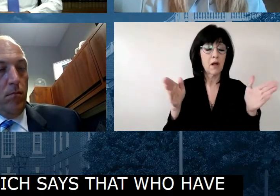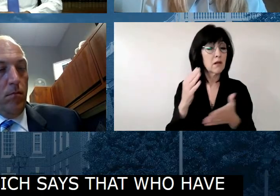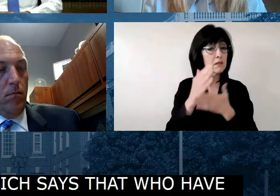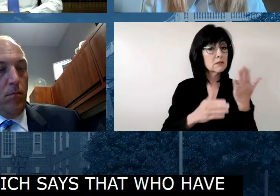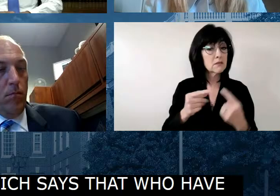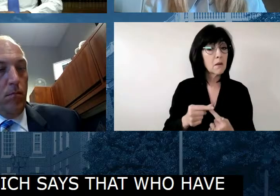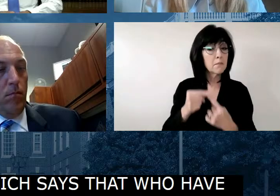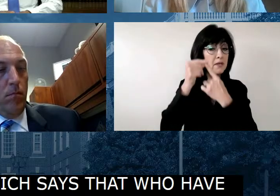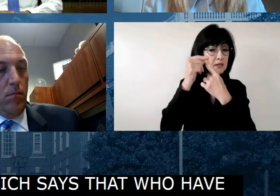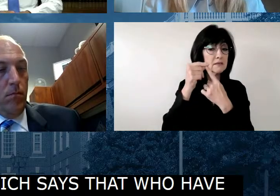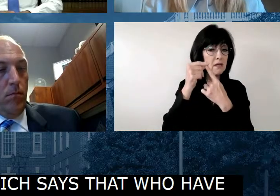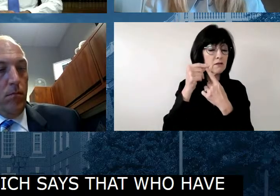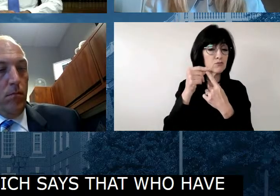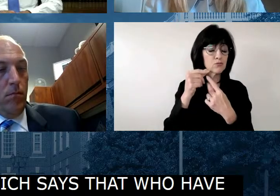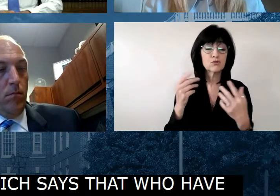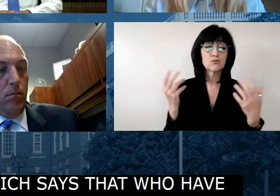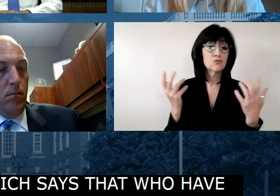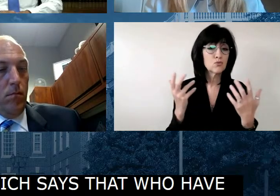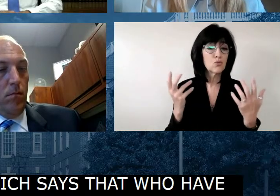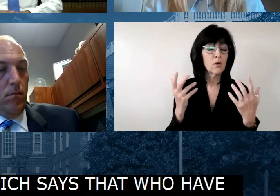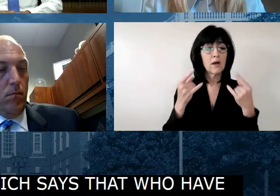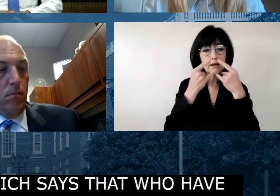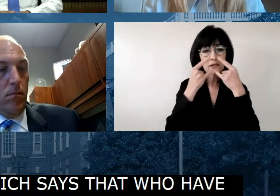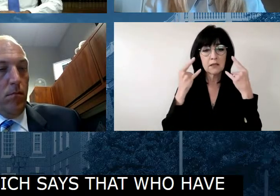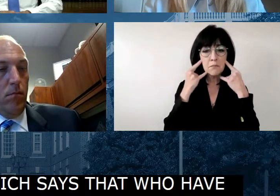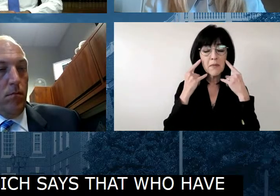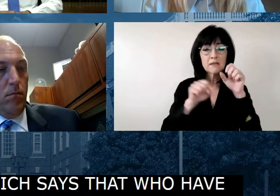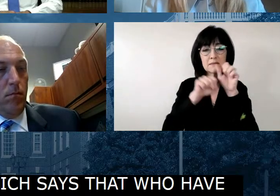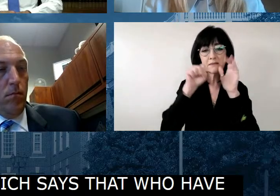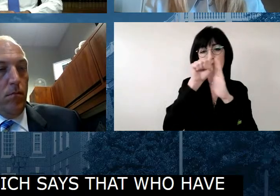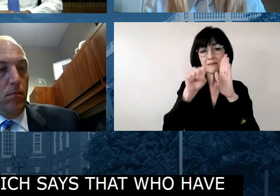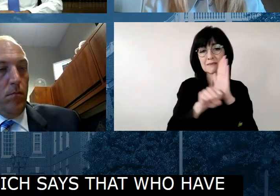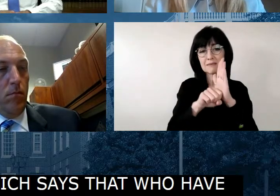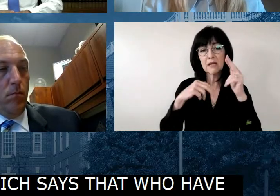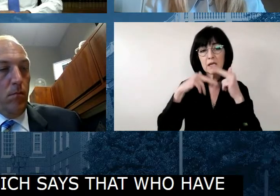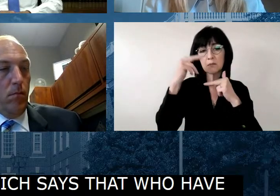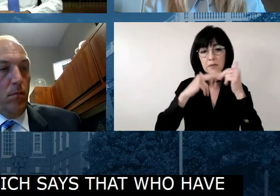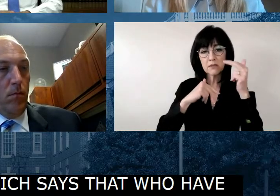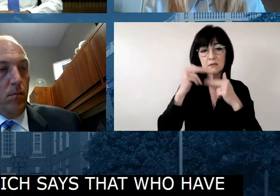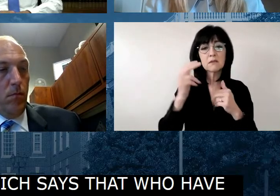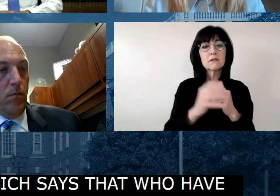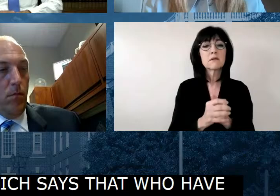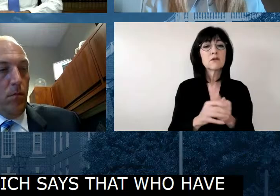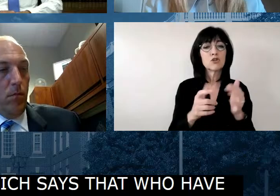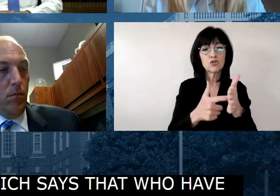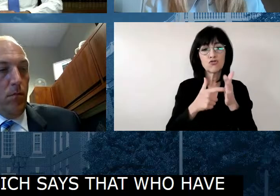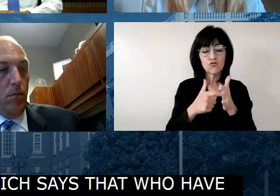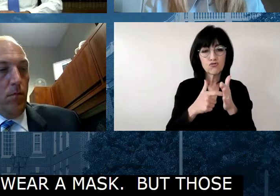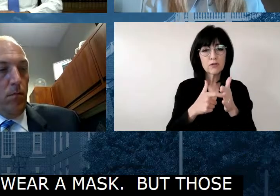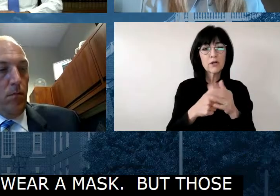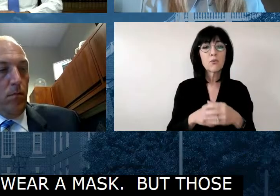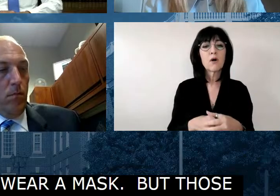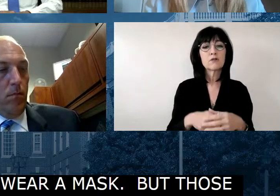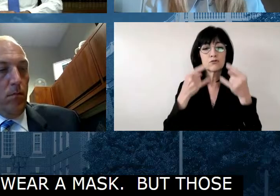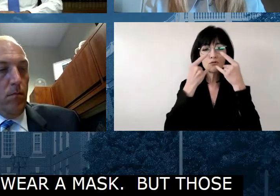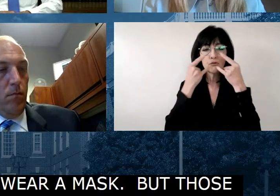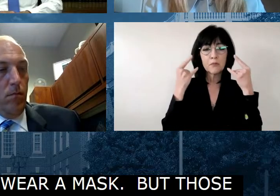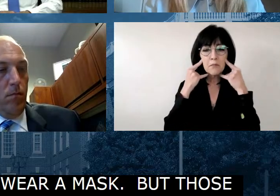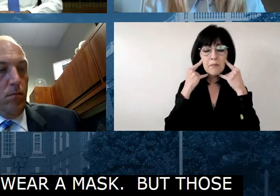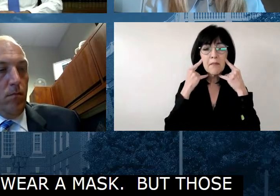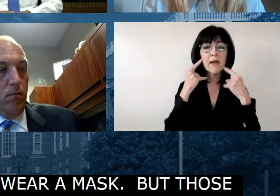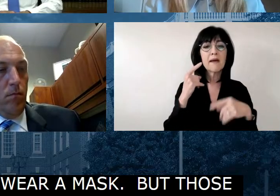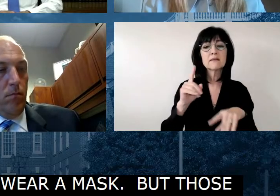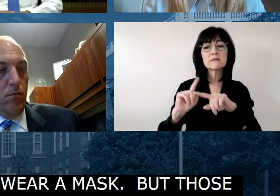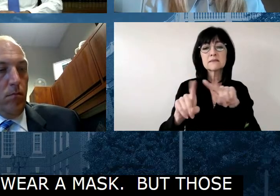of course. Wearing masks will be required in state buildings. You're required to wear masks in congregate settings,